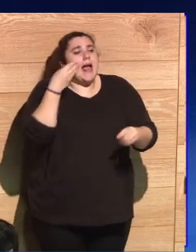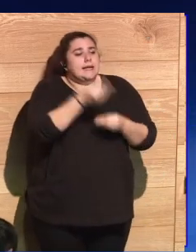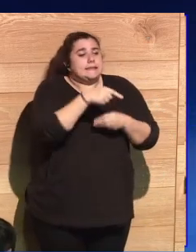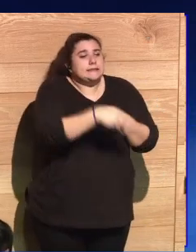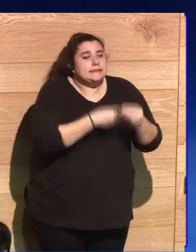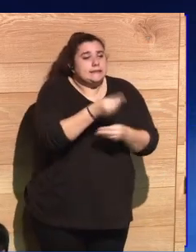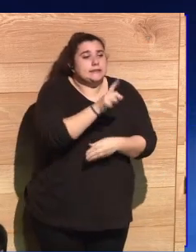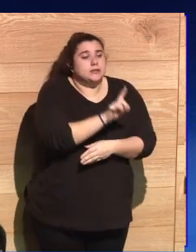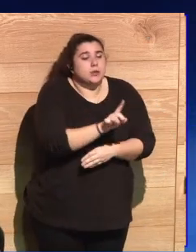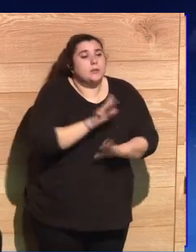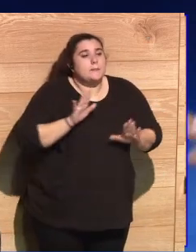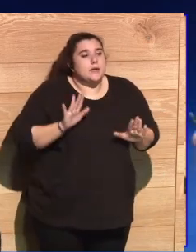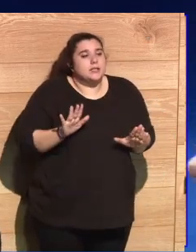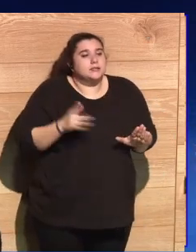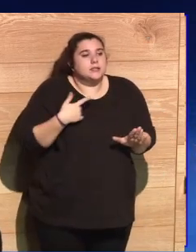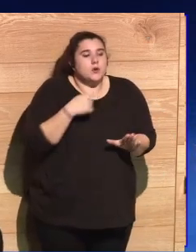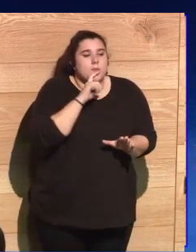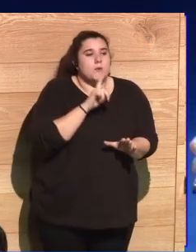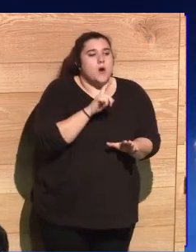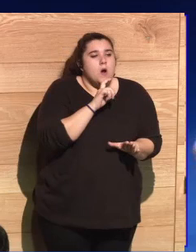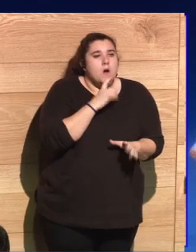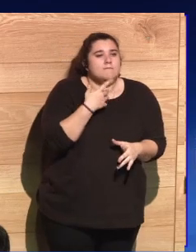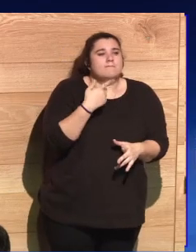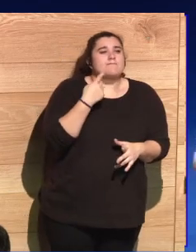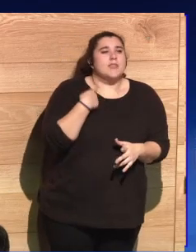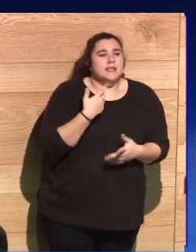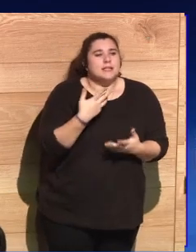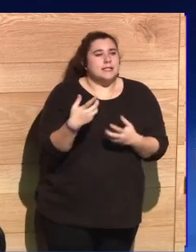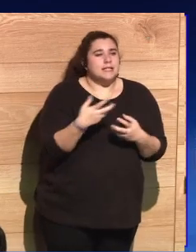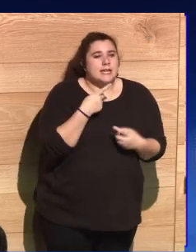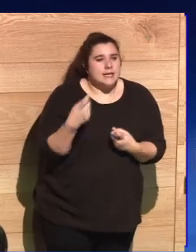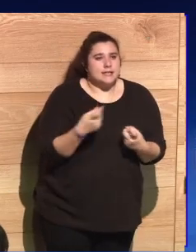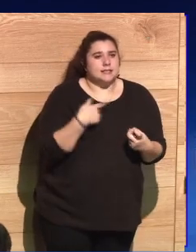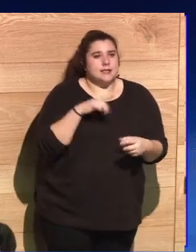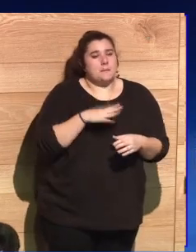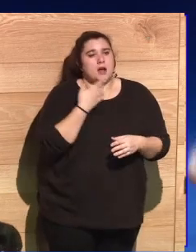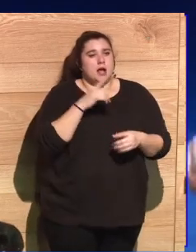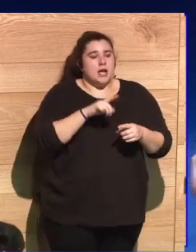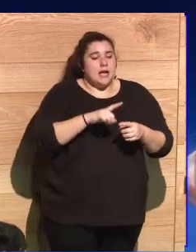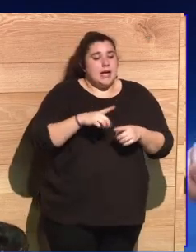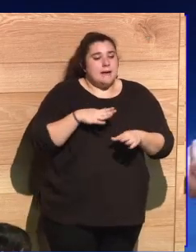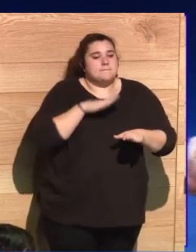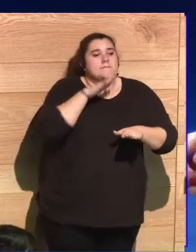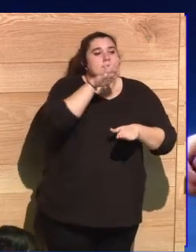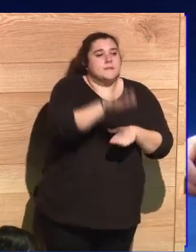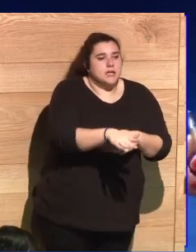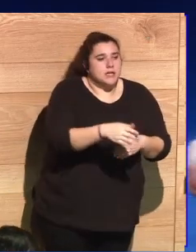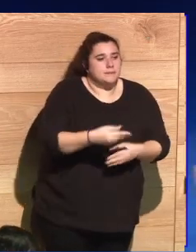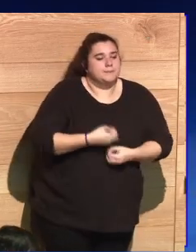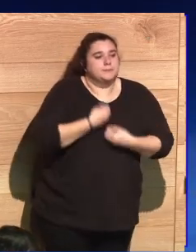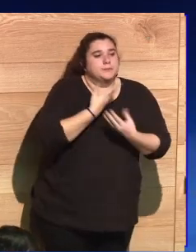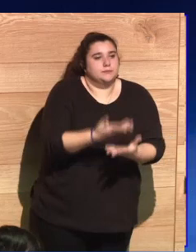something, desire, makes you do it anyway. And that to me was the idiot wind that taking